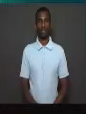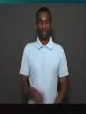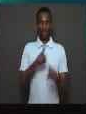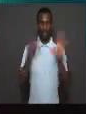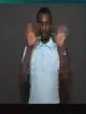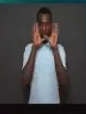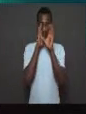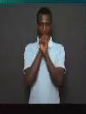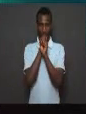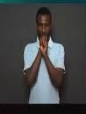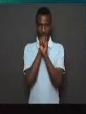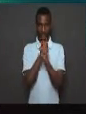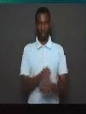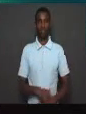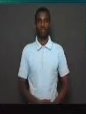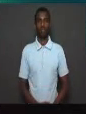Time's up.